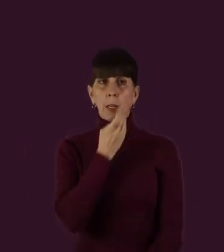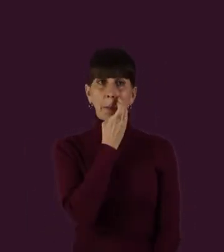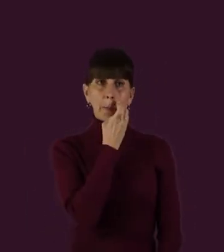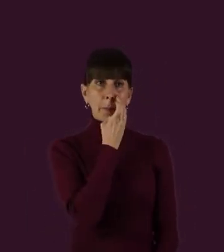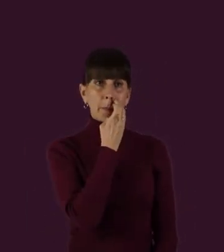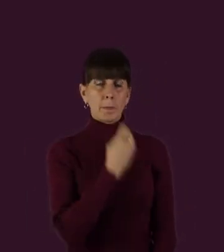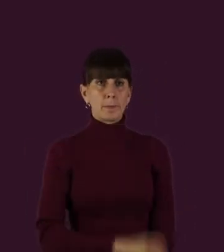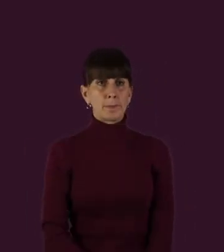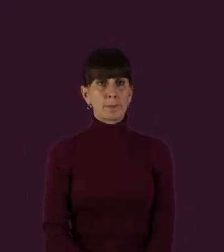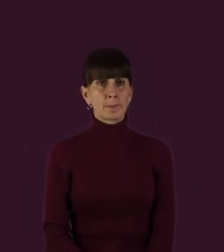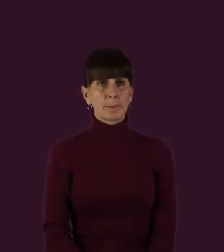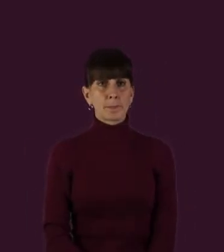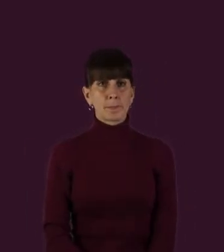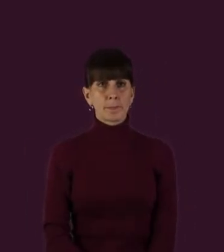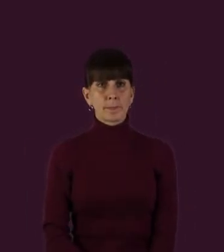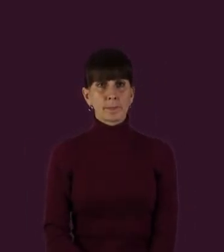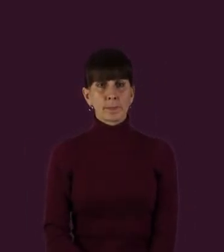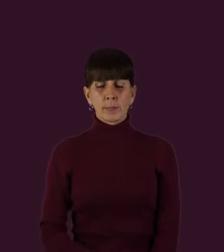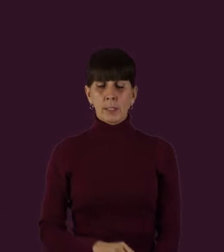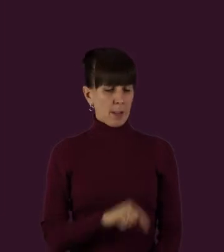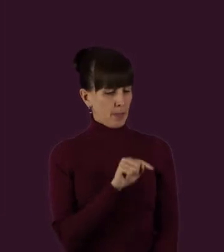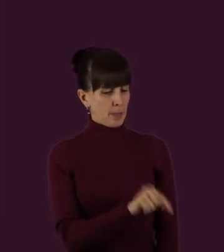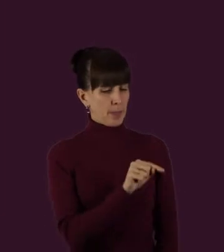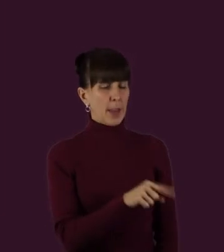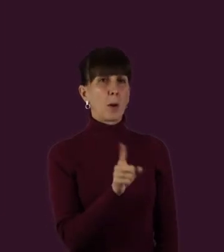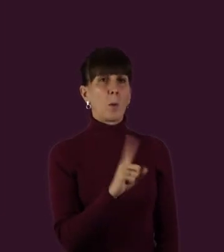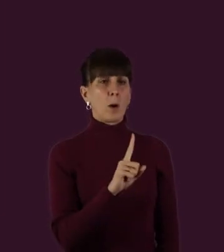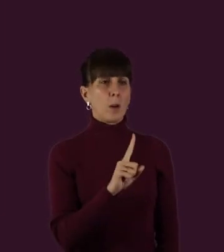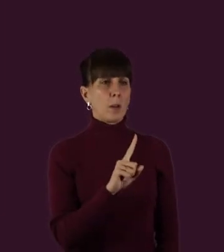And then they have this amazing encounter with God.